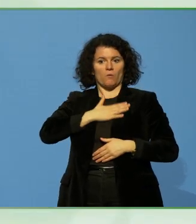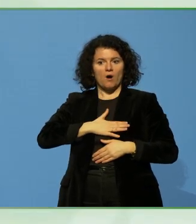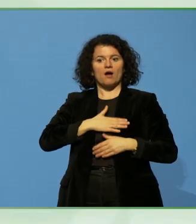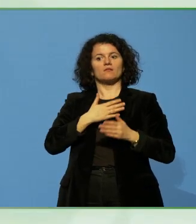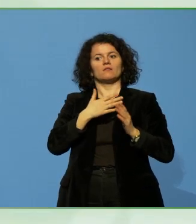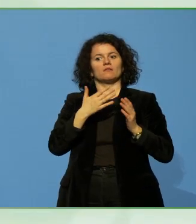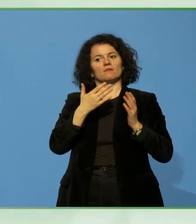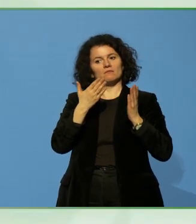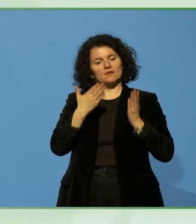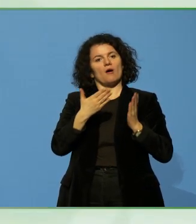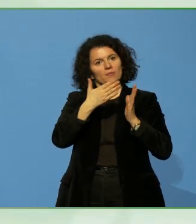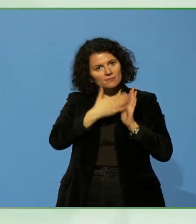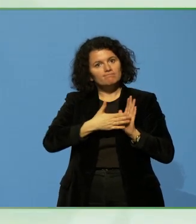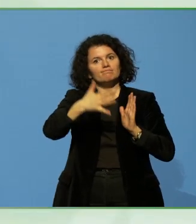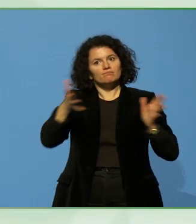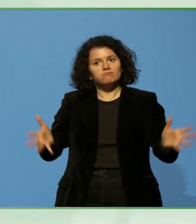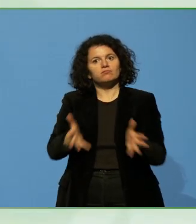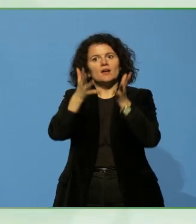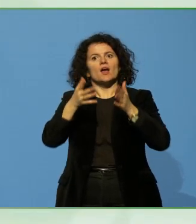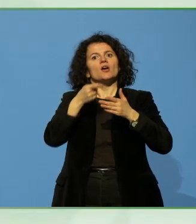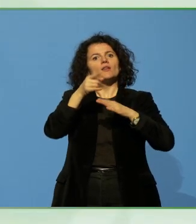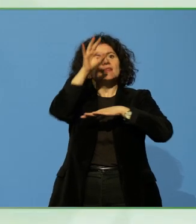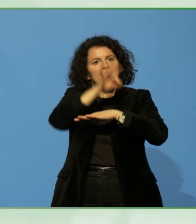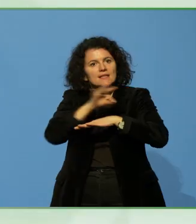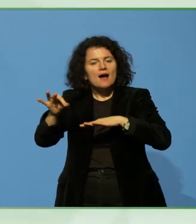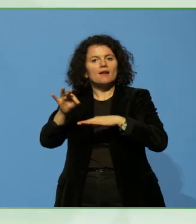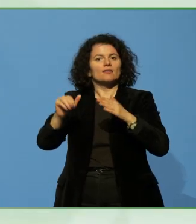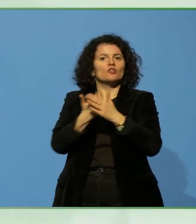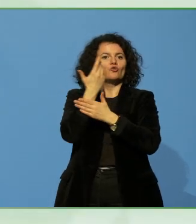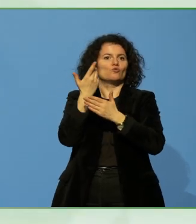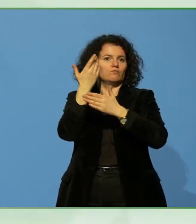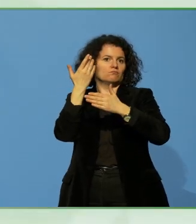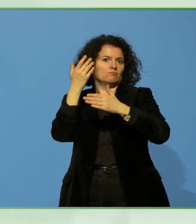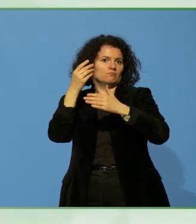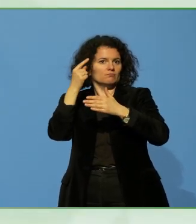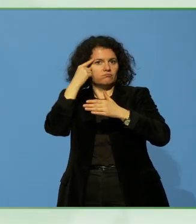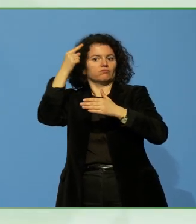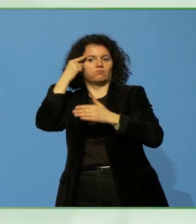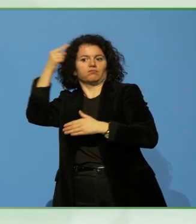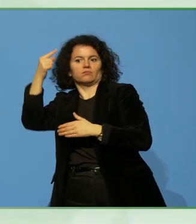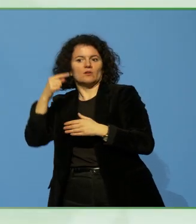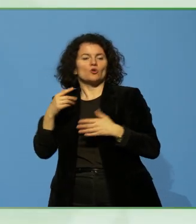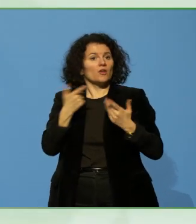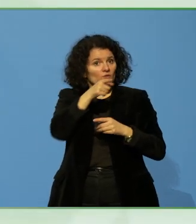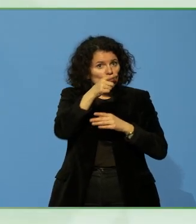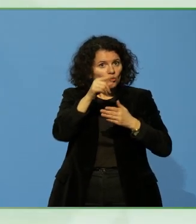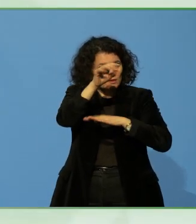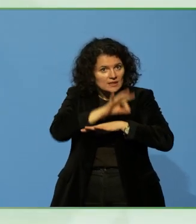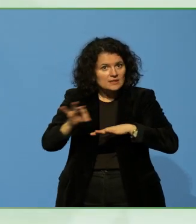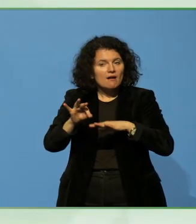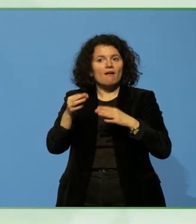for so how do you do that? So if this is the requirement, how would you really do that? And there are a lot of